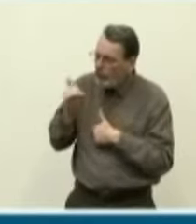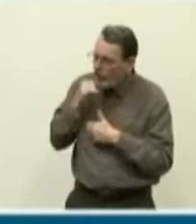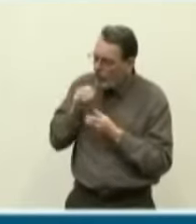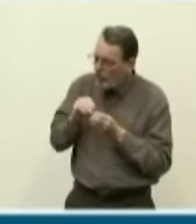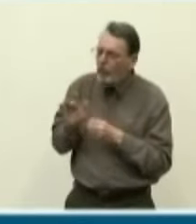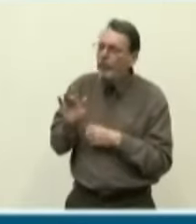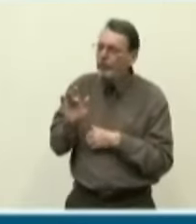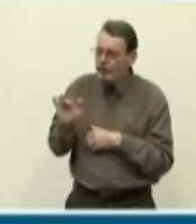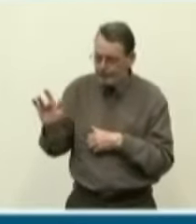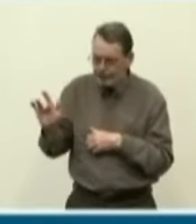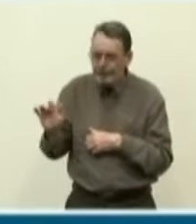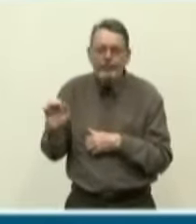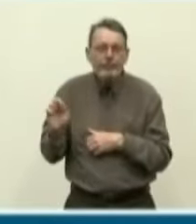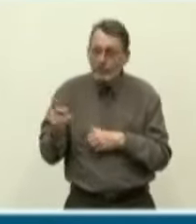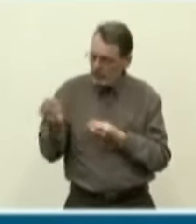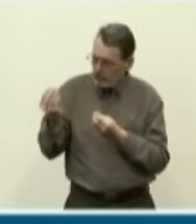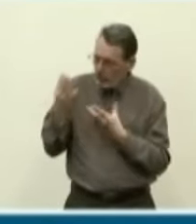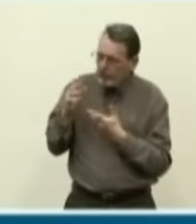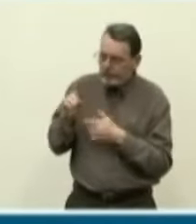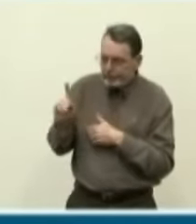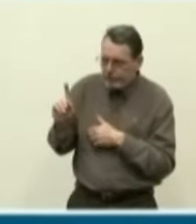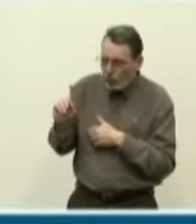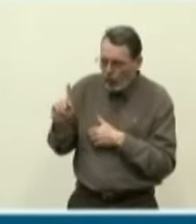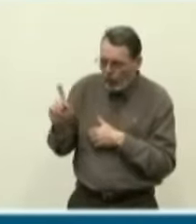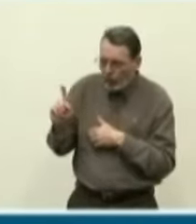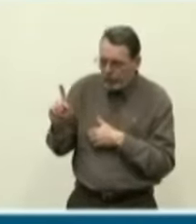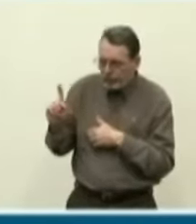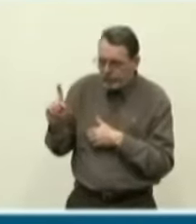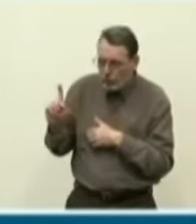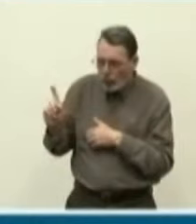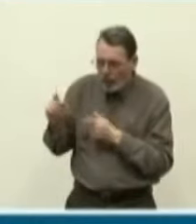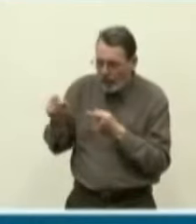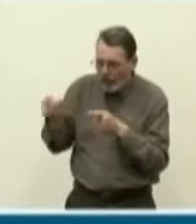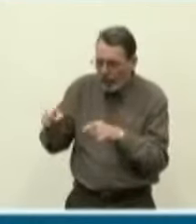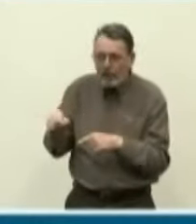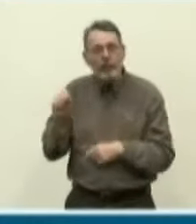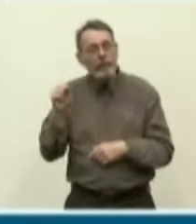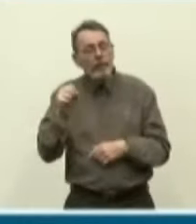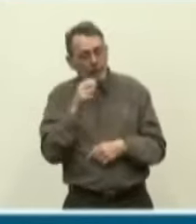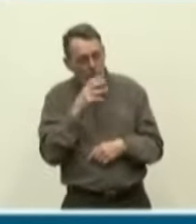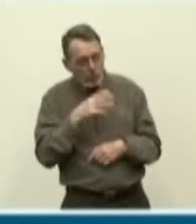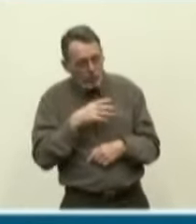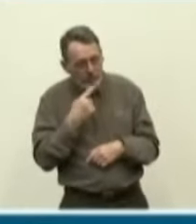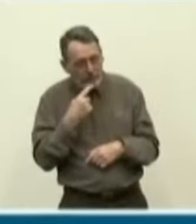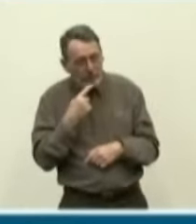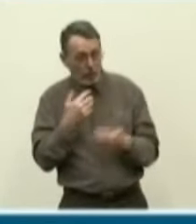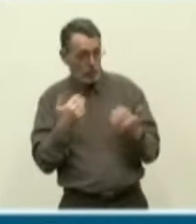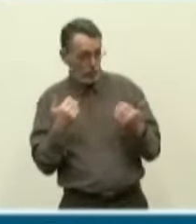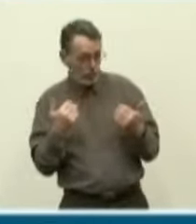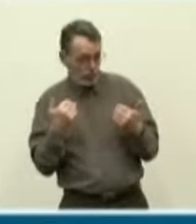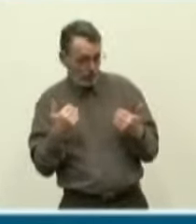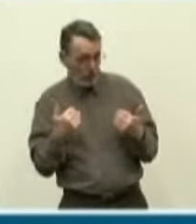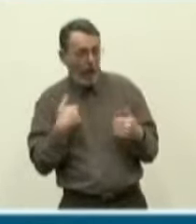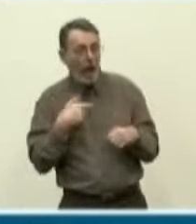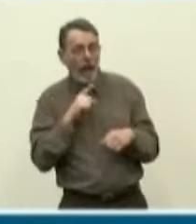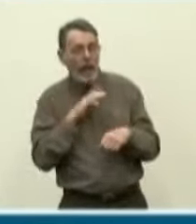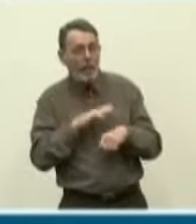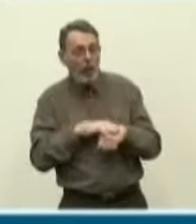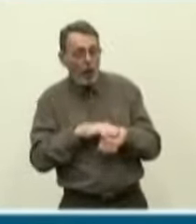And just, yeah, go ahead and give me the location of where it happened. Yeah, I'm currently